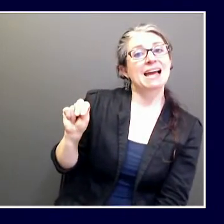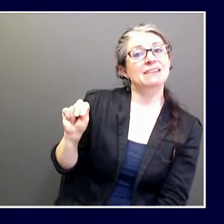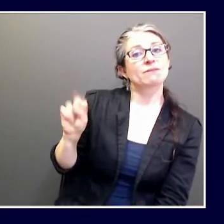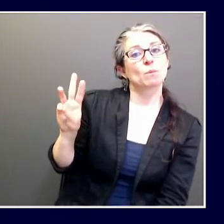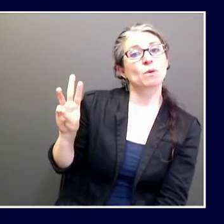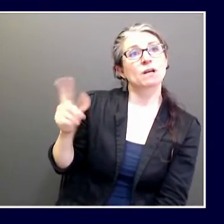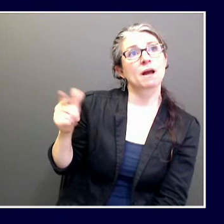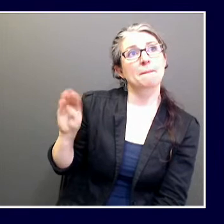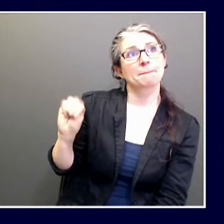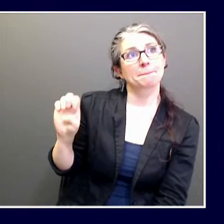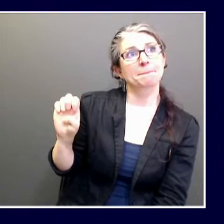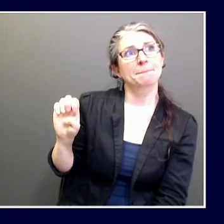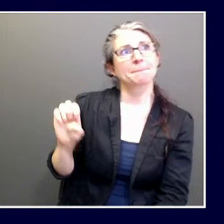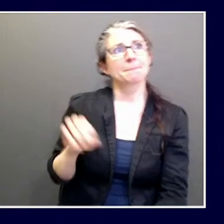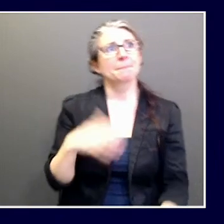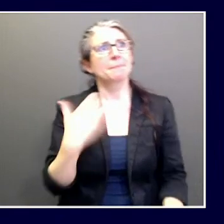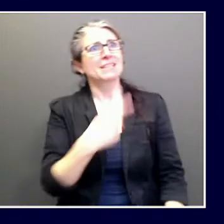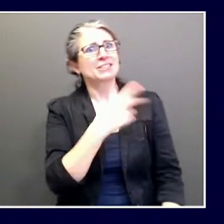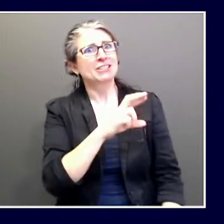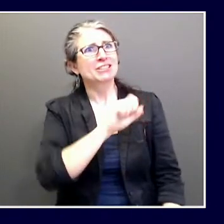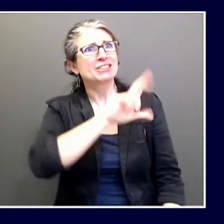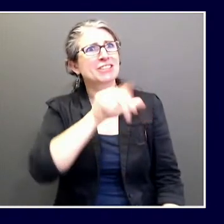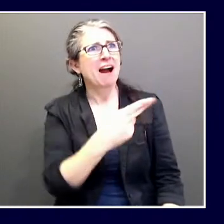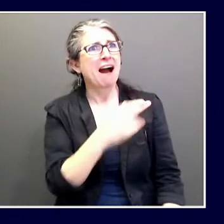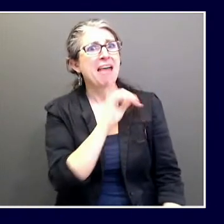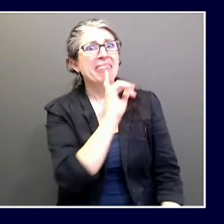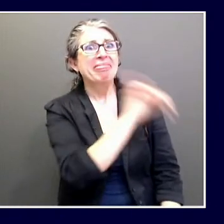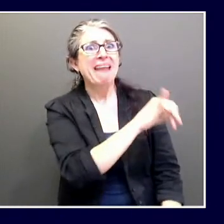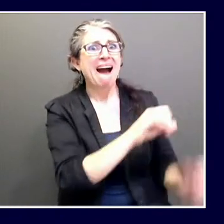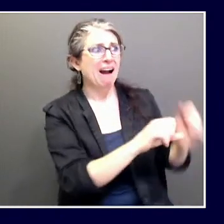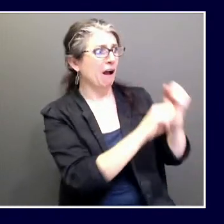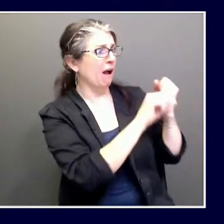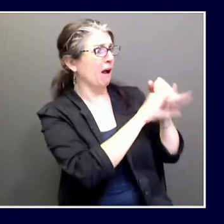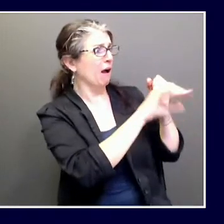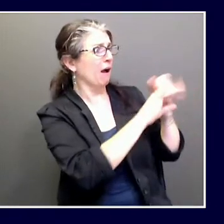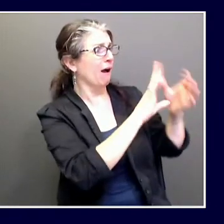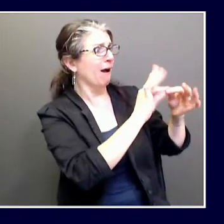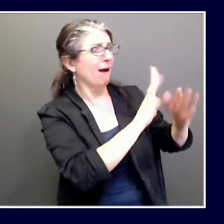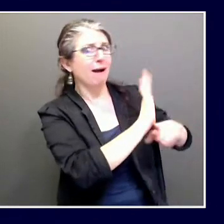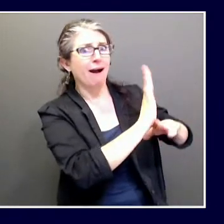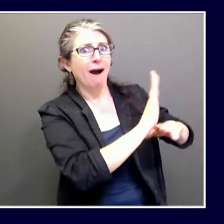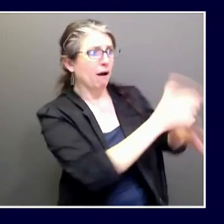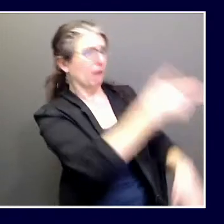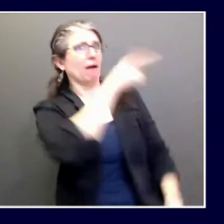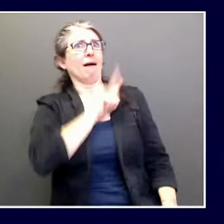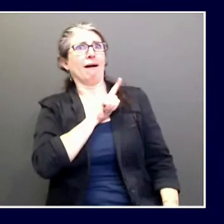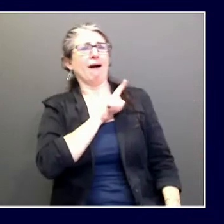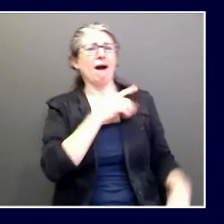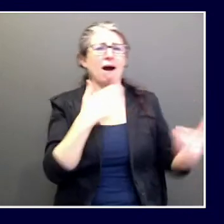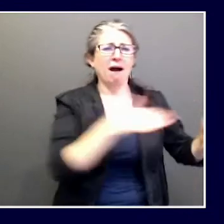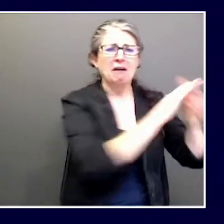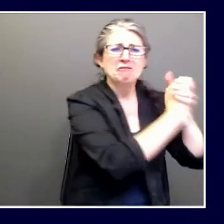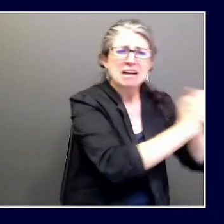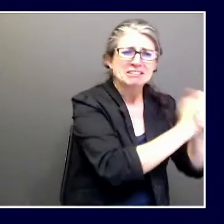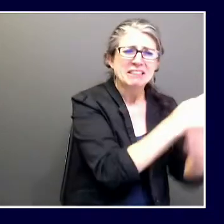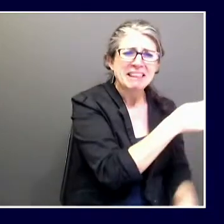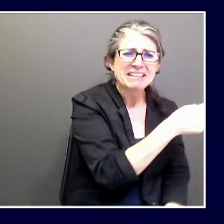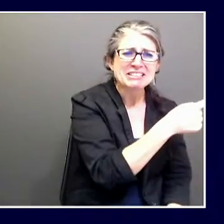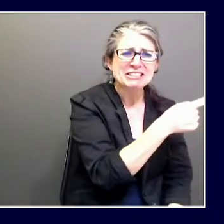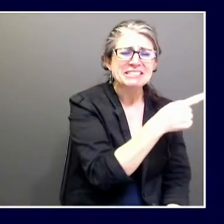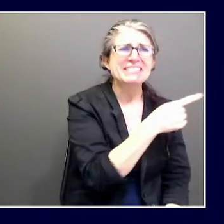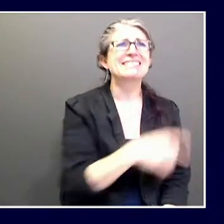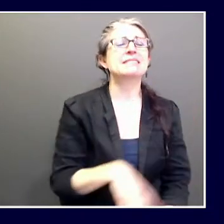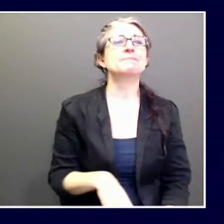can follow that commercial there, the PSA. That was great. Congratulations to those kids. But I want to go off of what you talked about